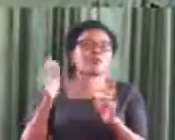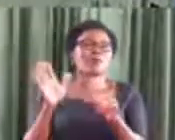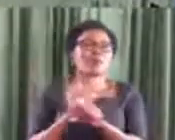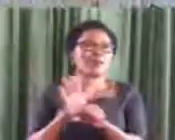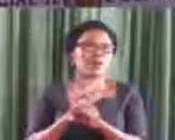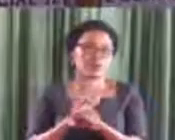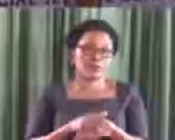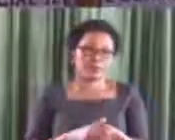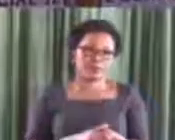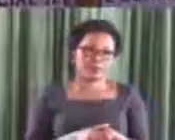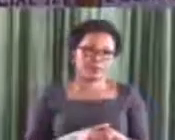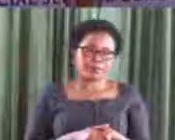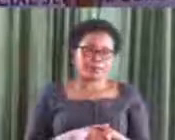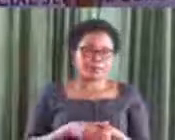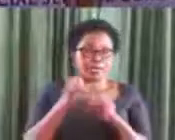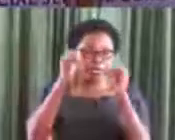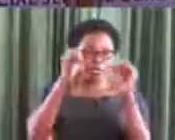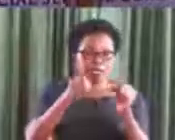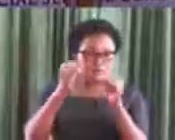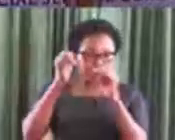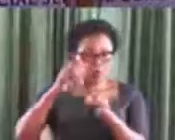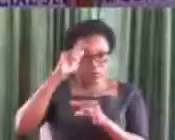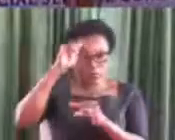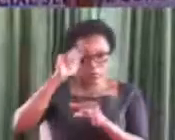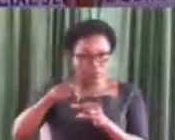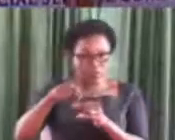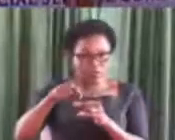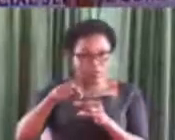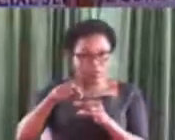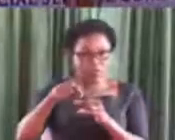The individual judgment would be either